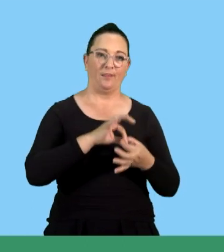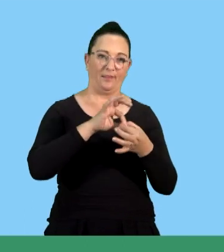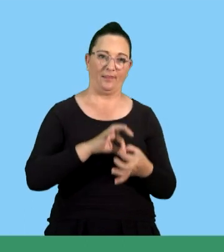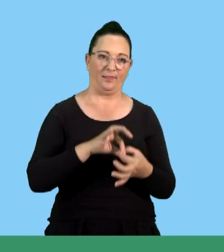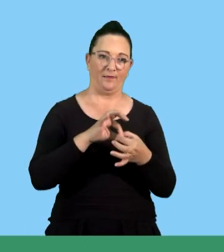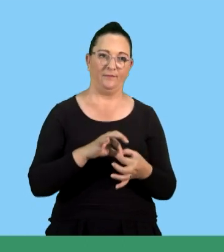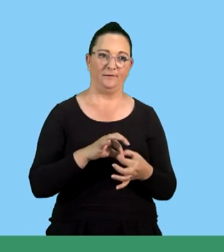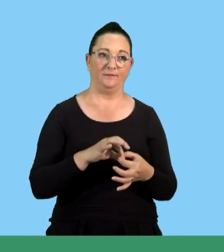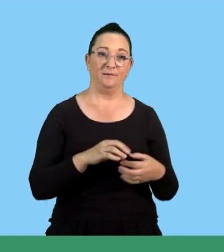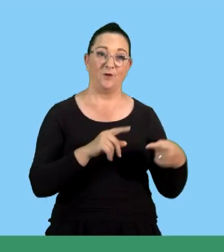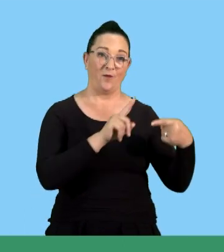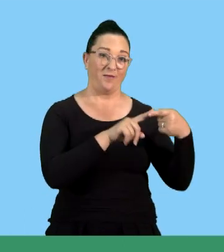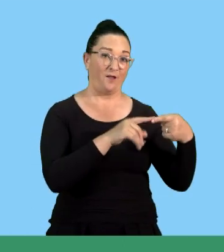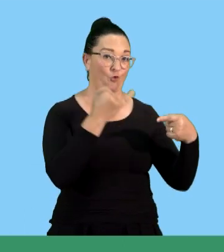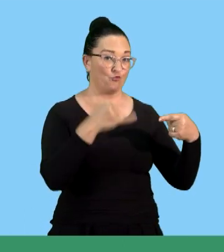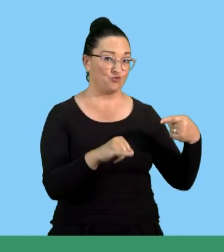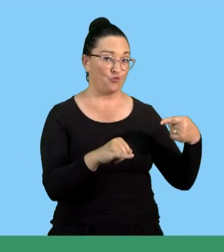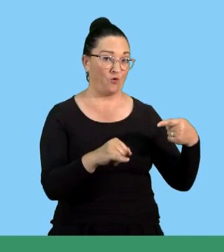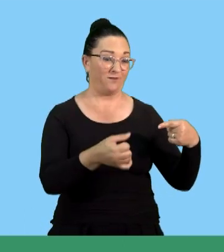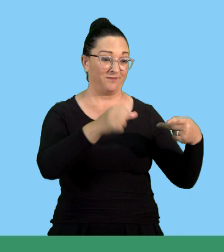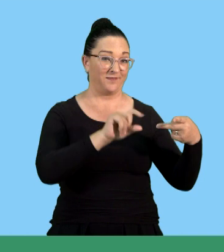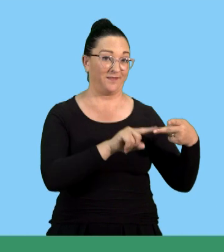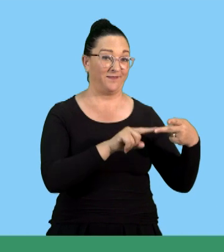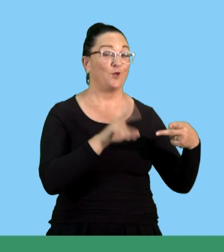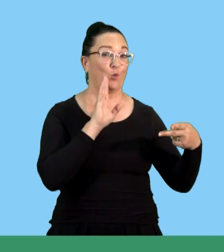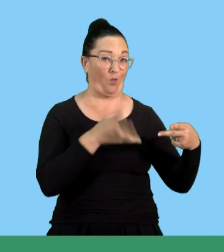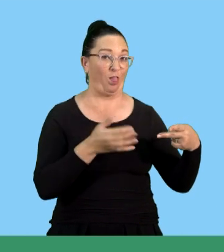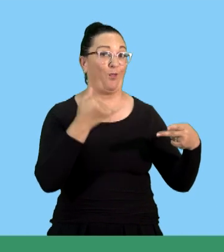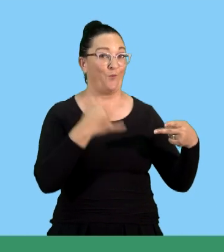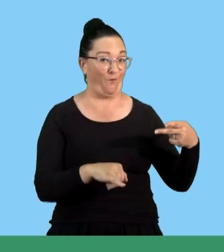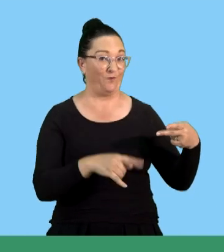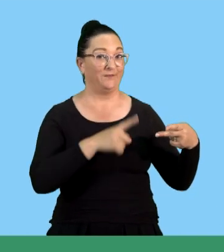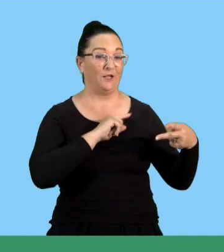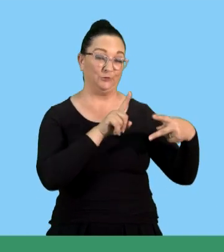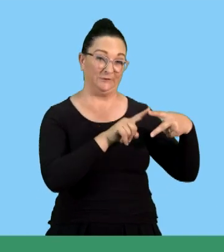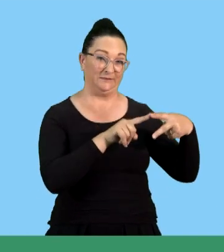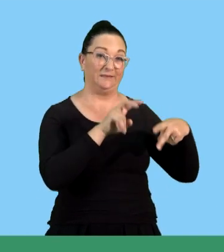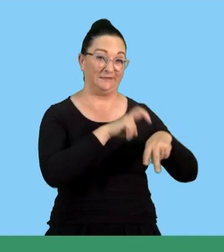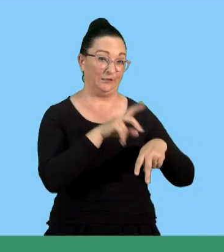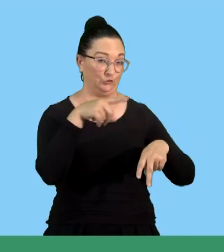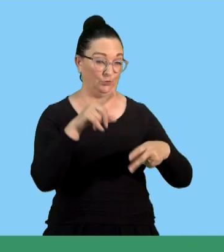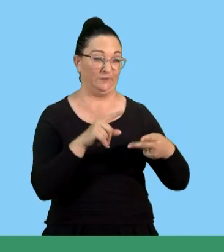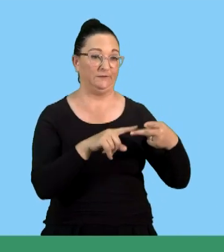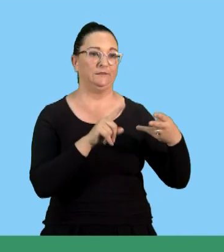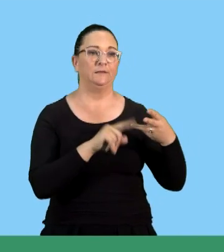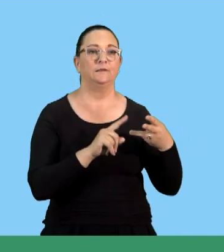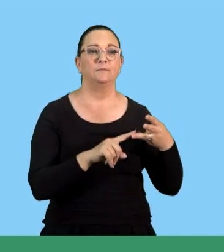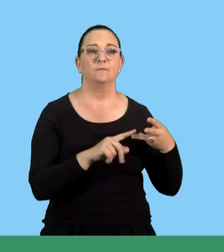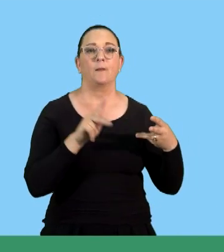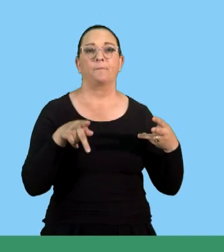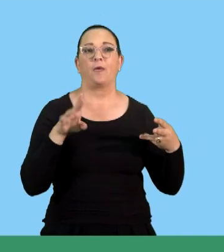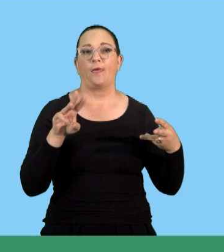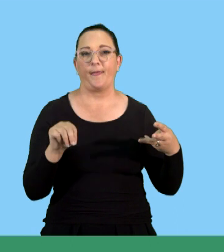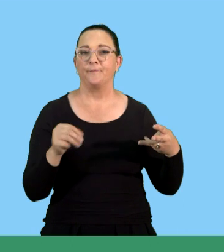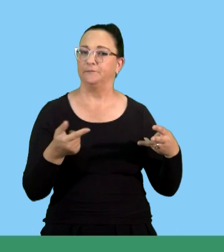if the identification here is incorrect, definitely the next question is going to be incorrect. Advise